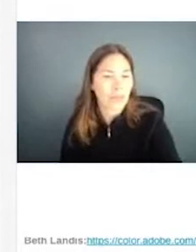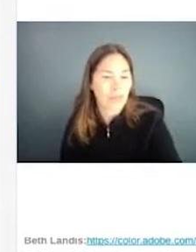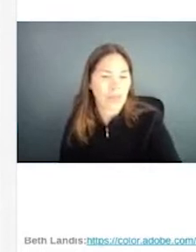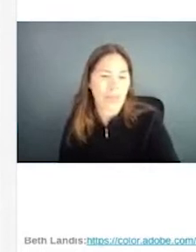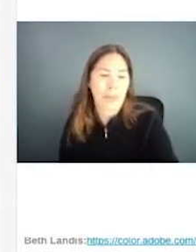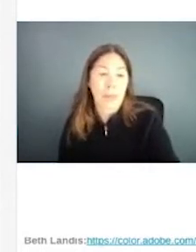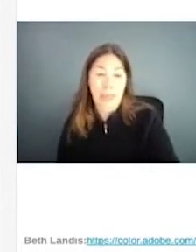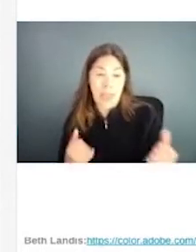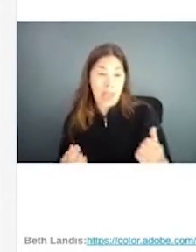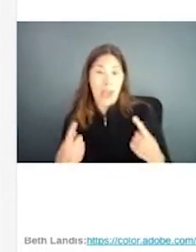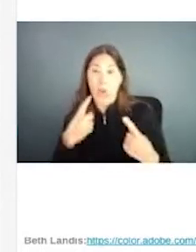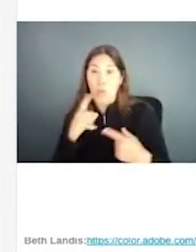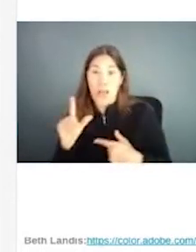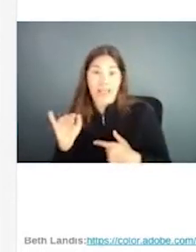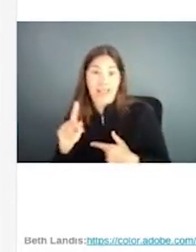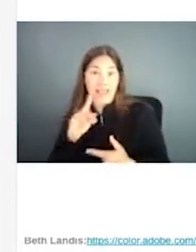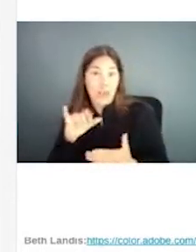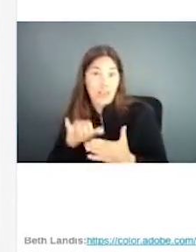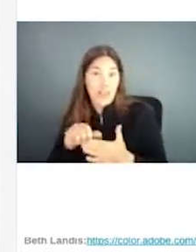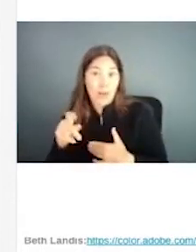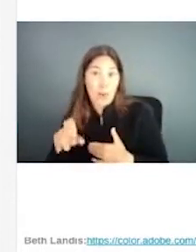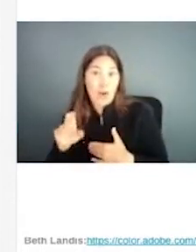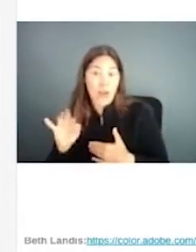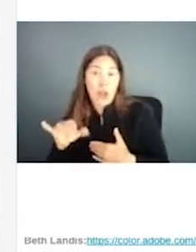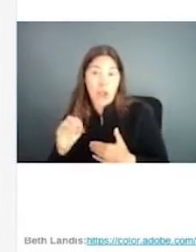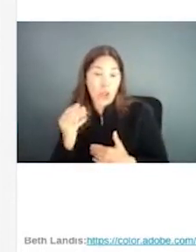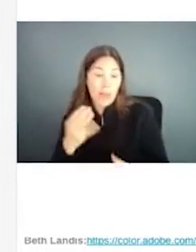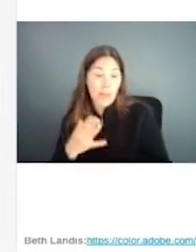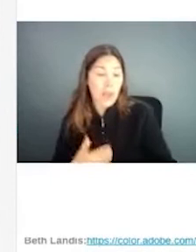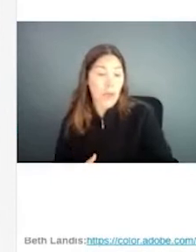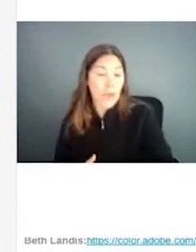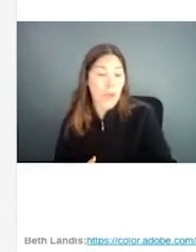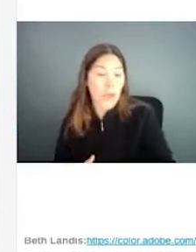If anyone wants a link to that portfolio, just let me know.